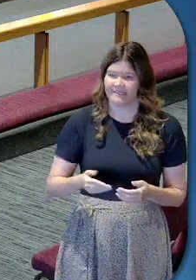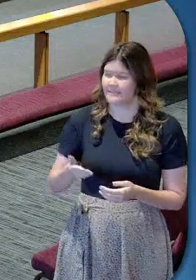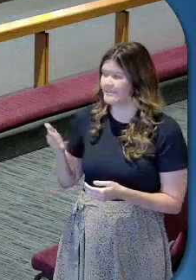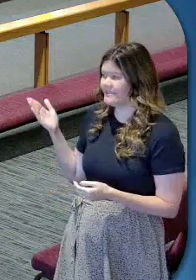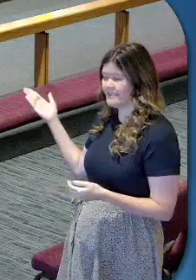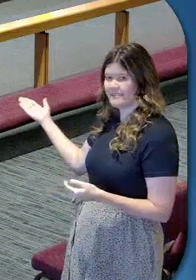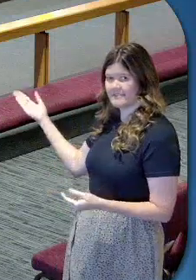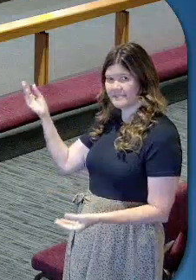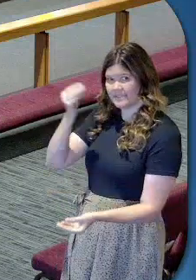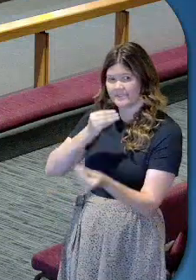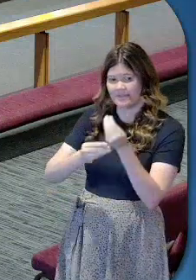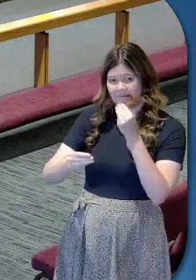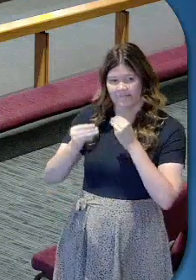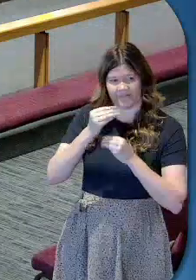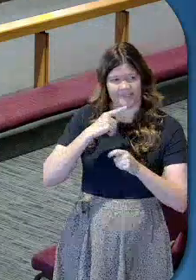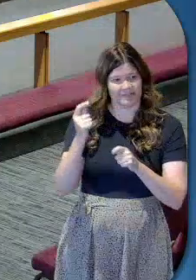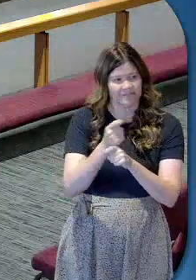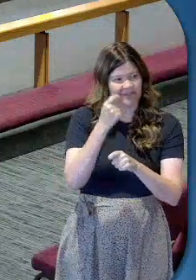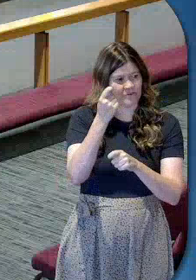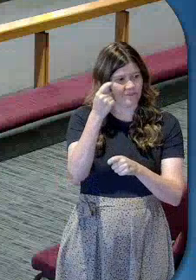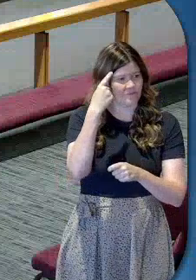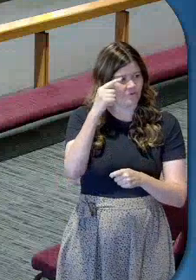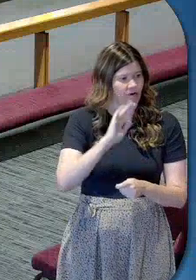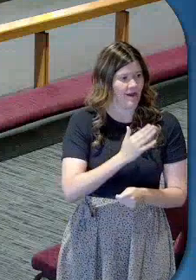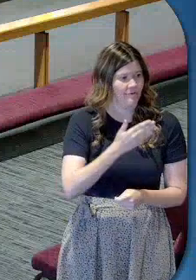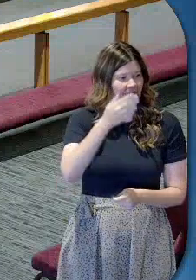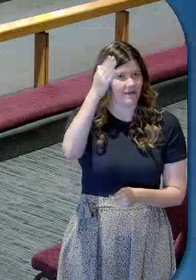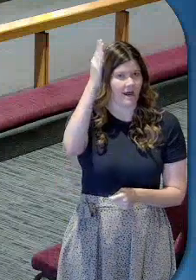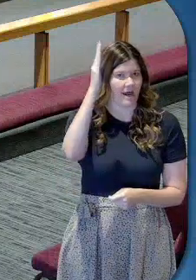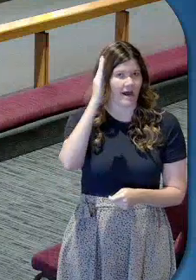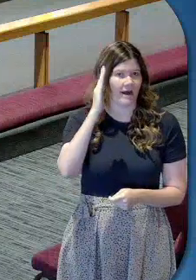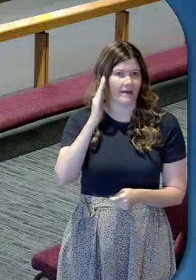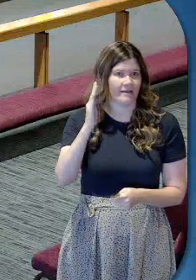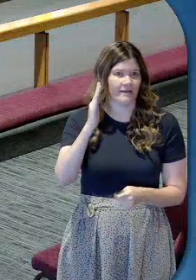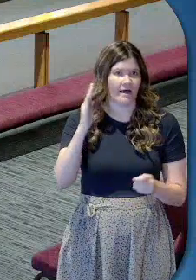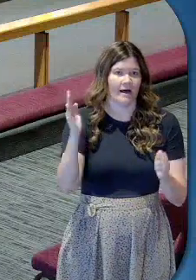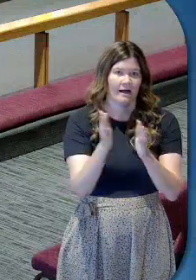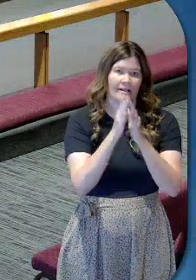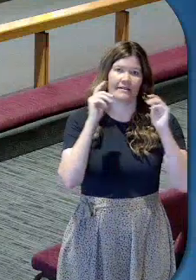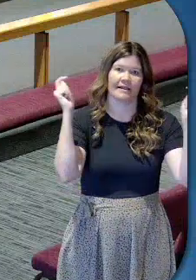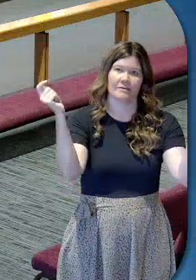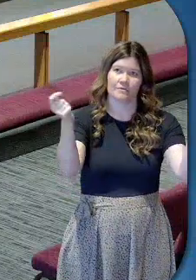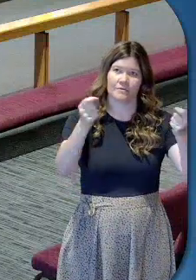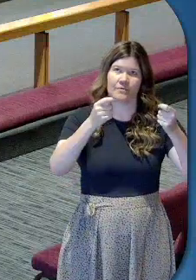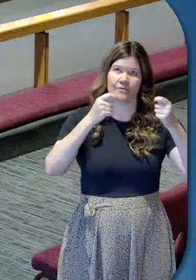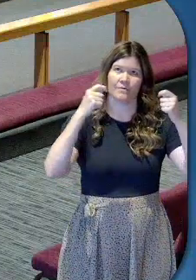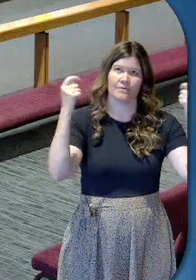is the feast of victory for our God.